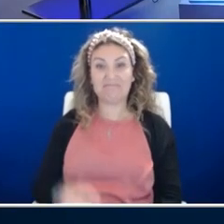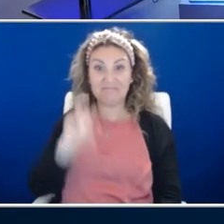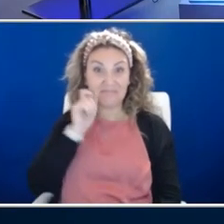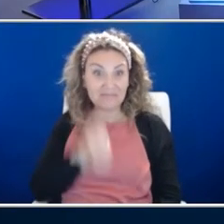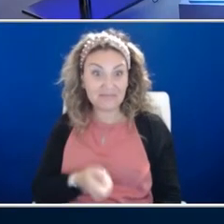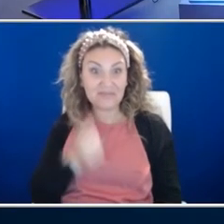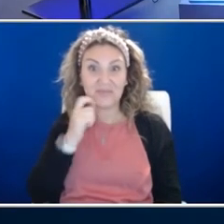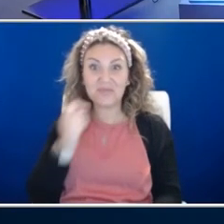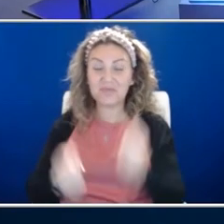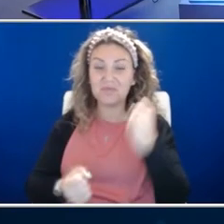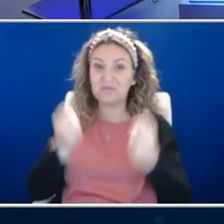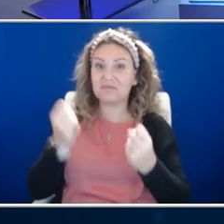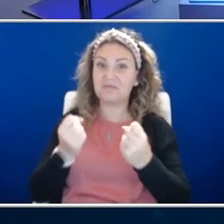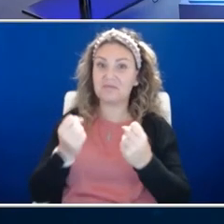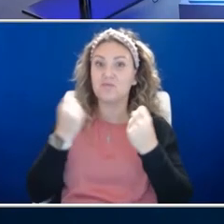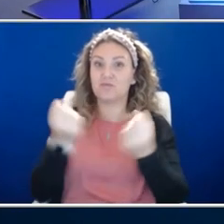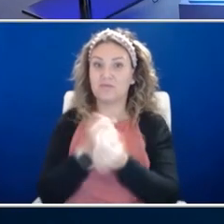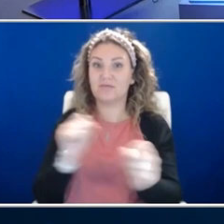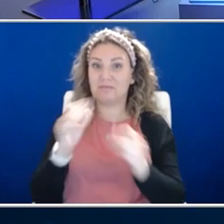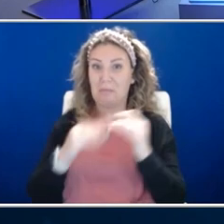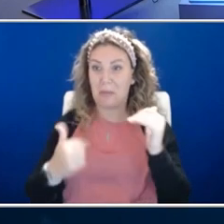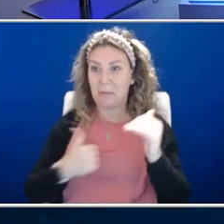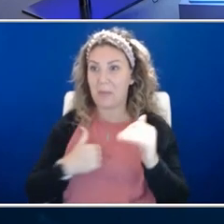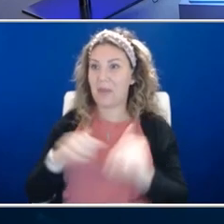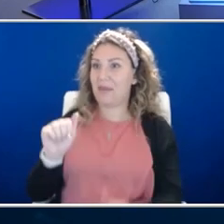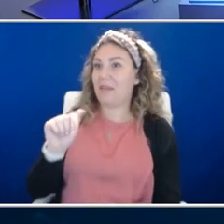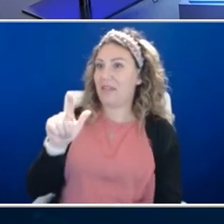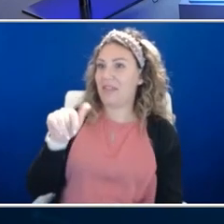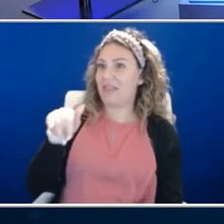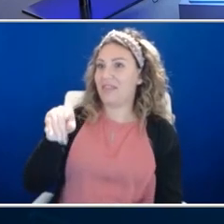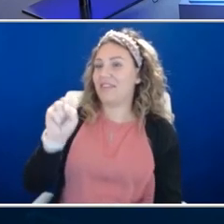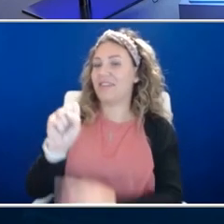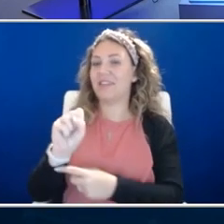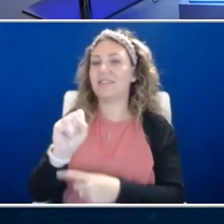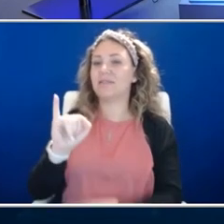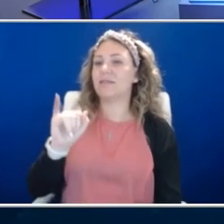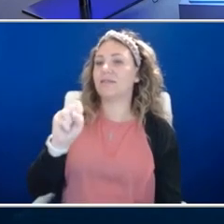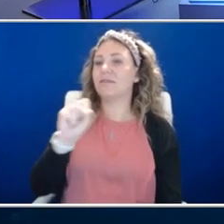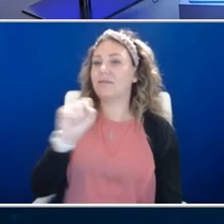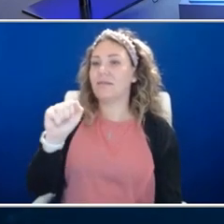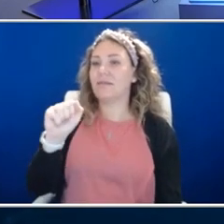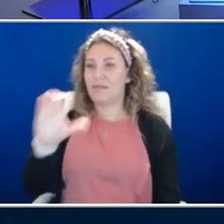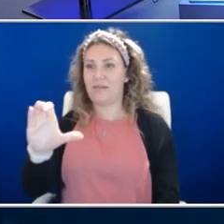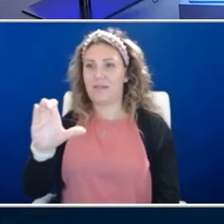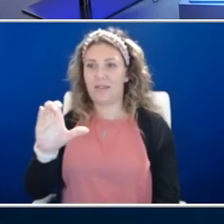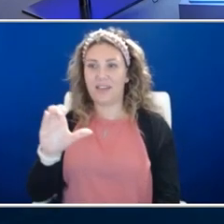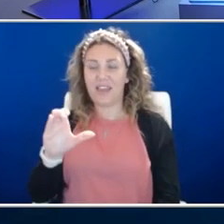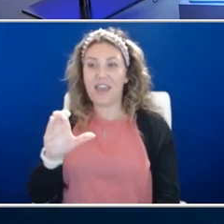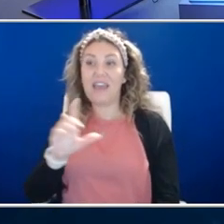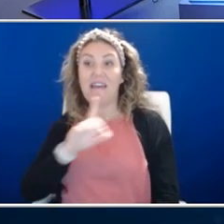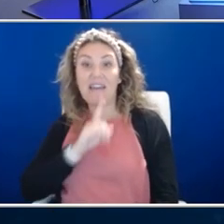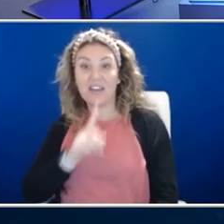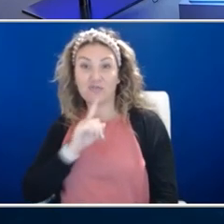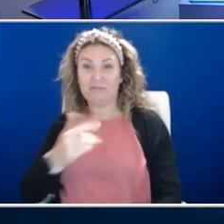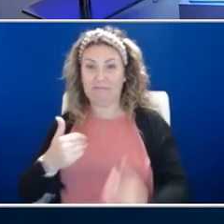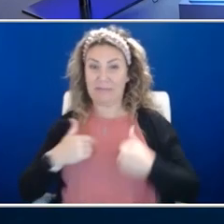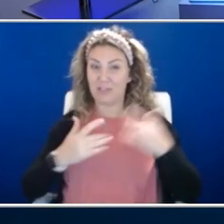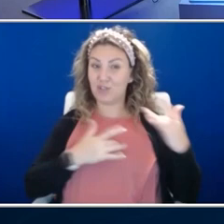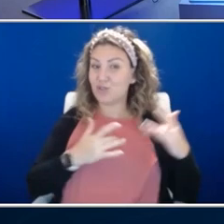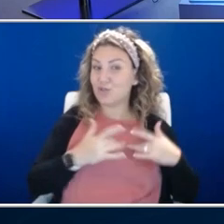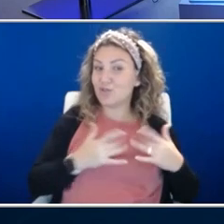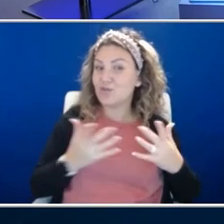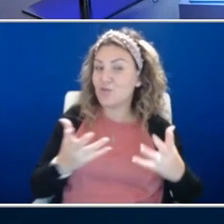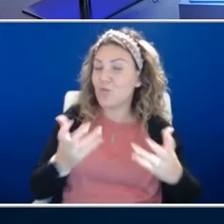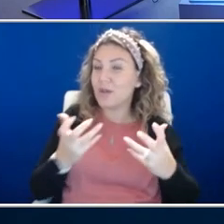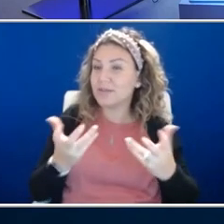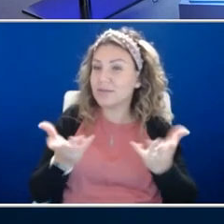drive more safely than I do. Alexis. Isaac has a question. Isaac actually has a concern that he wants to bounce off you,